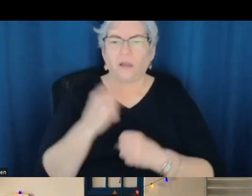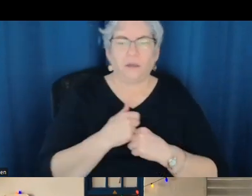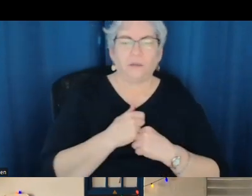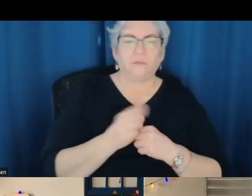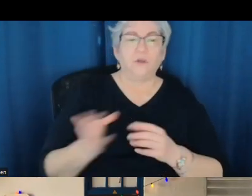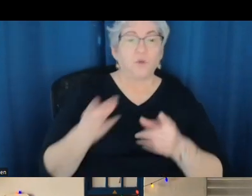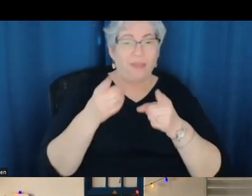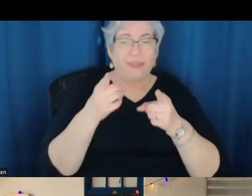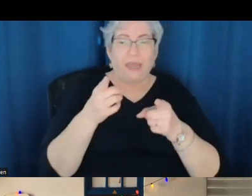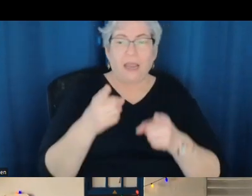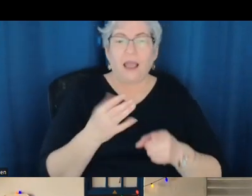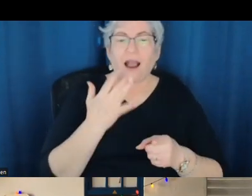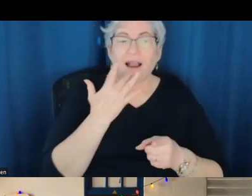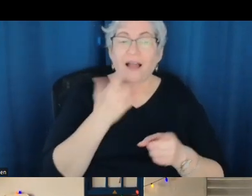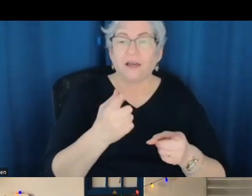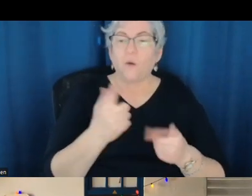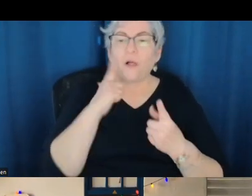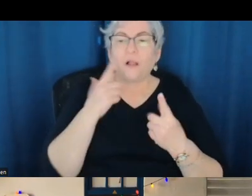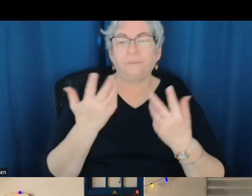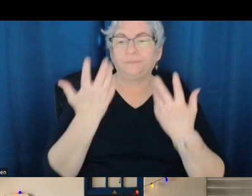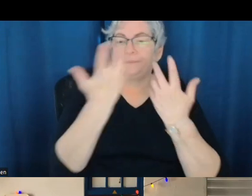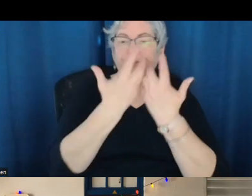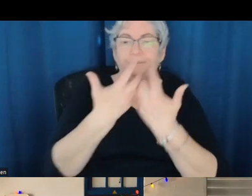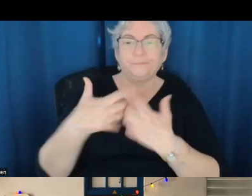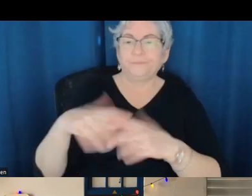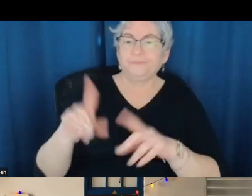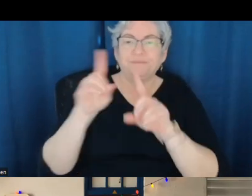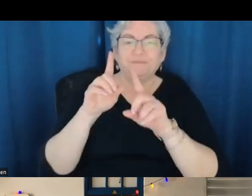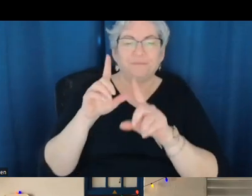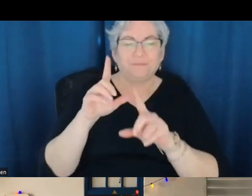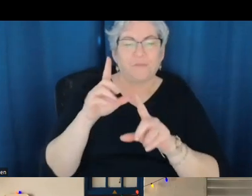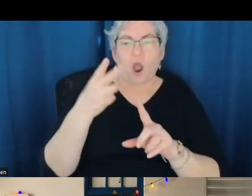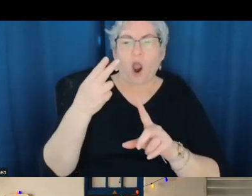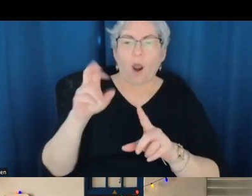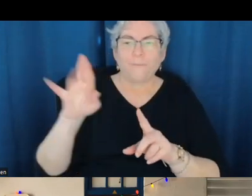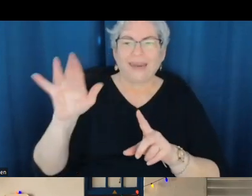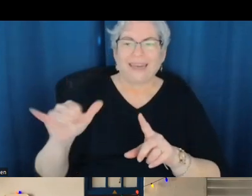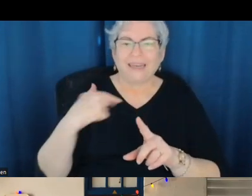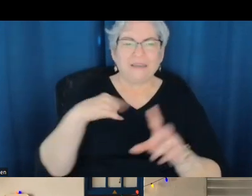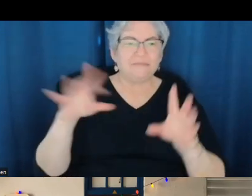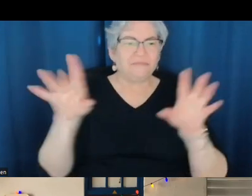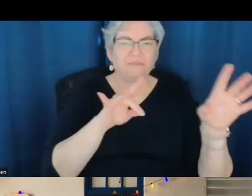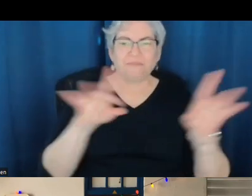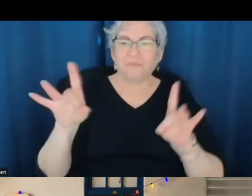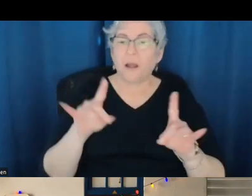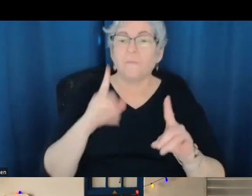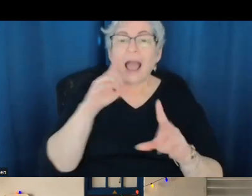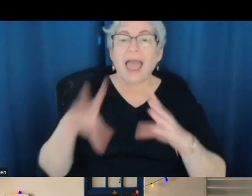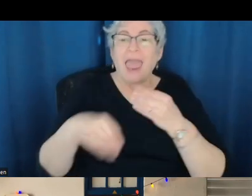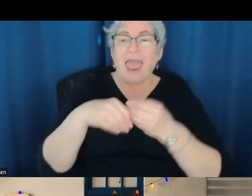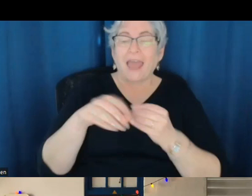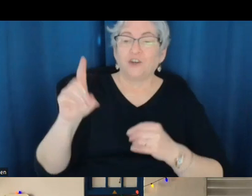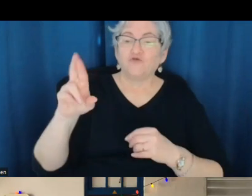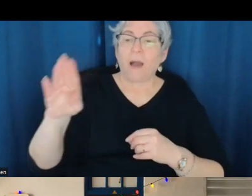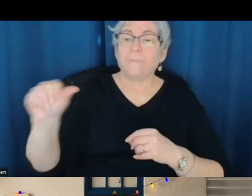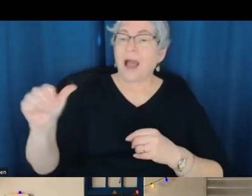Here, the color palette will be harmonious because I have selected analogous colors that have added a bit of drama and have added a bit